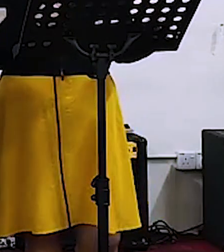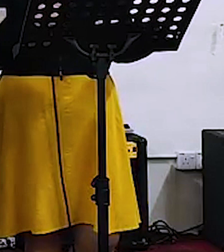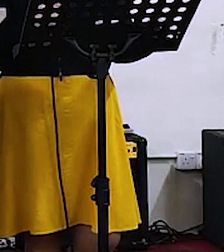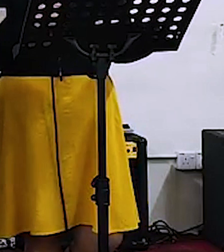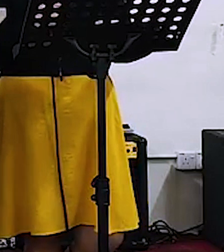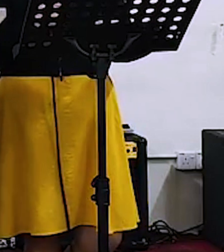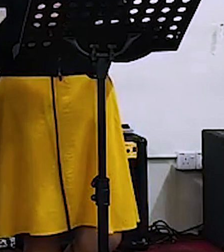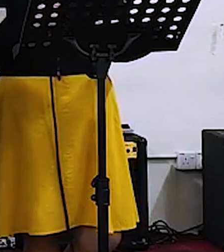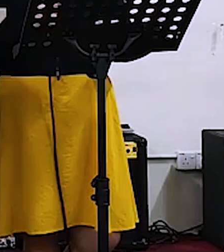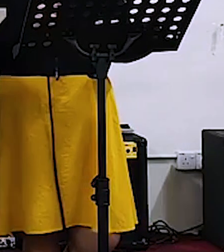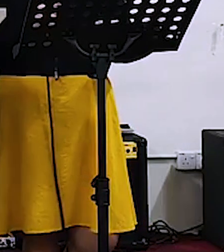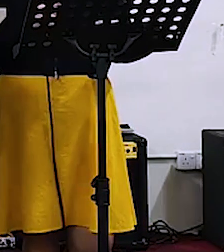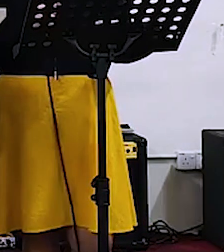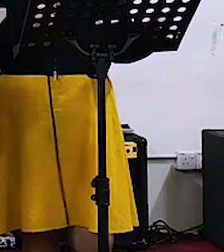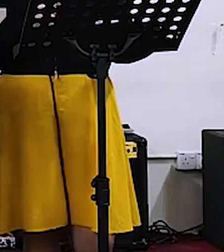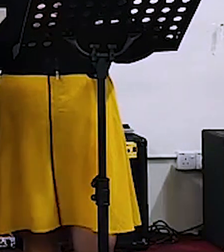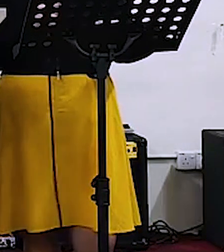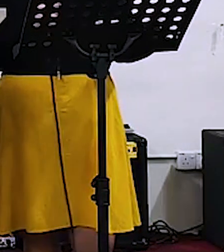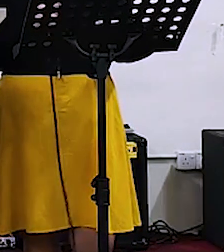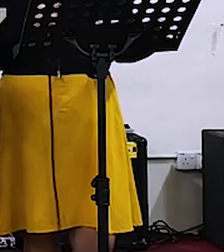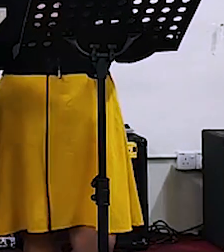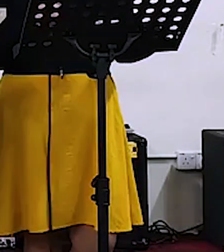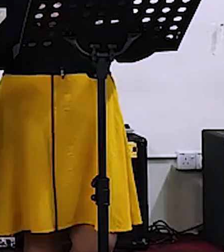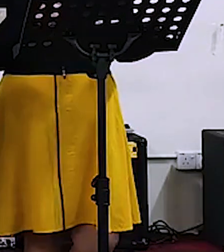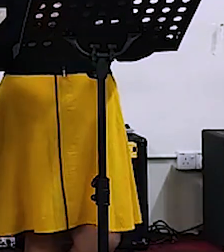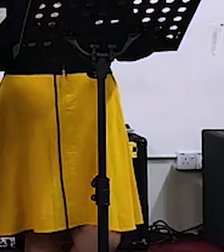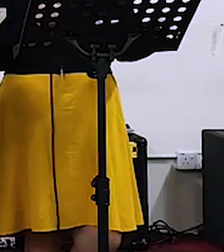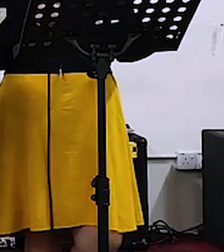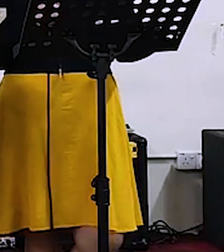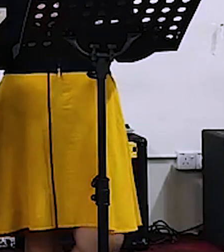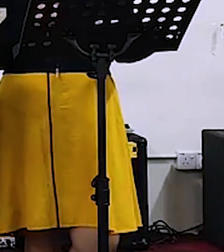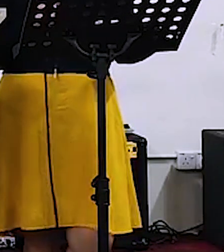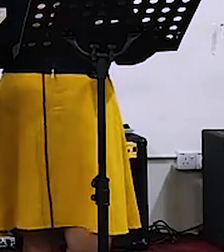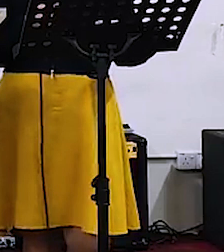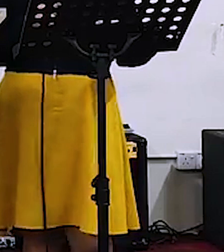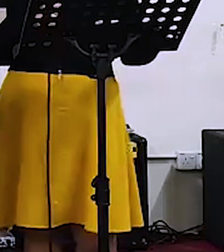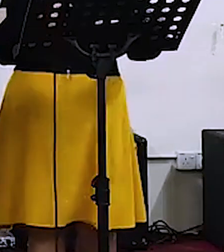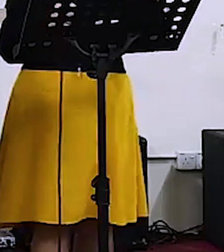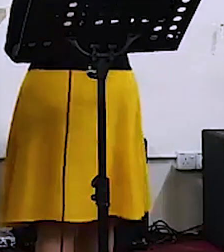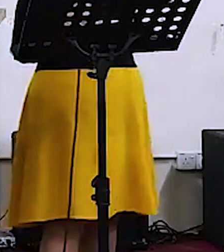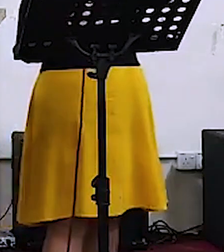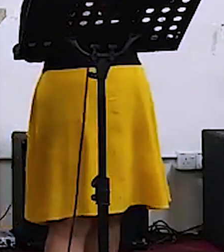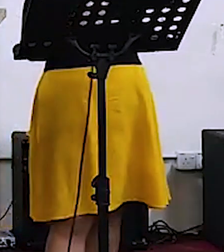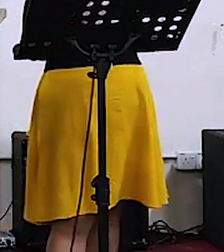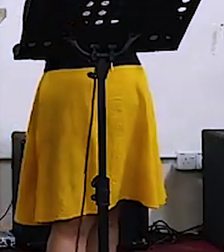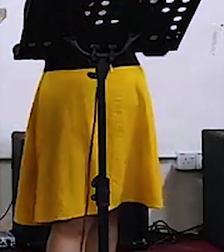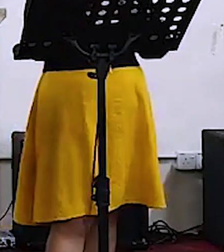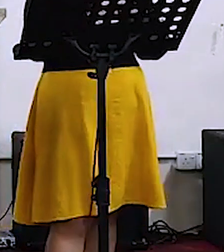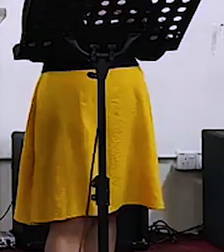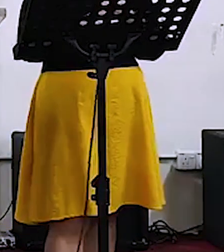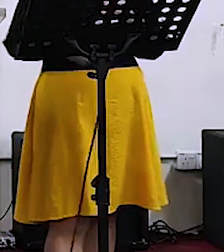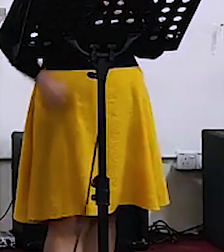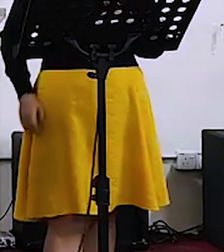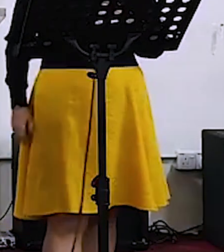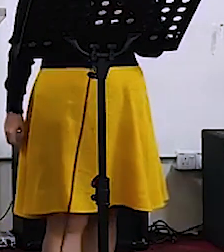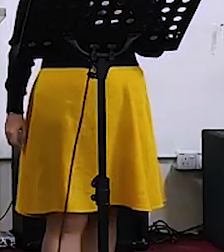They are like two sisters. You know, I've had some family, they name their daughters Grace and Mercy and Peace and Joy. You know, so grace and mercy are like